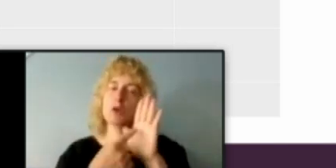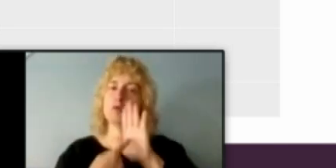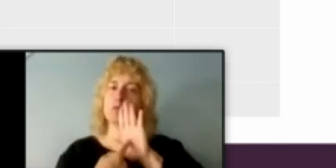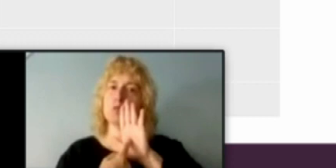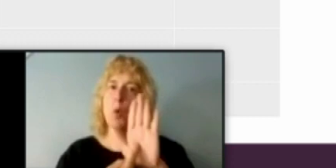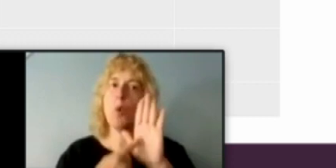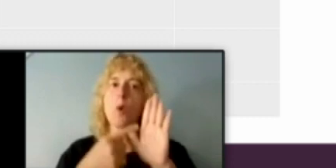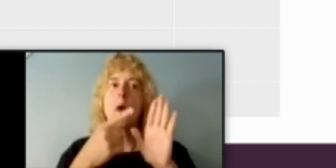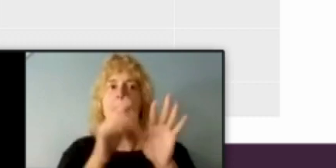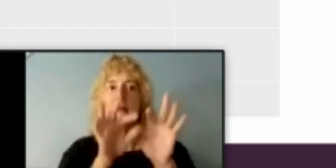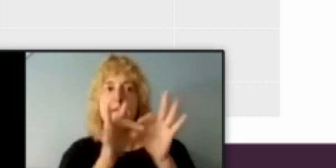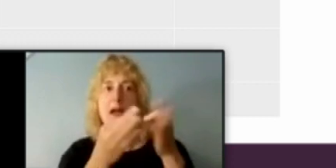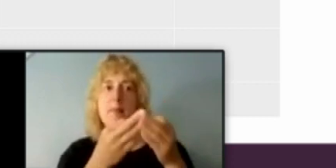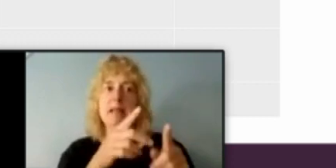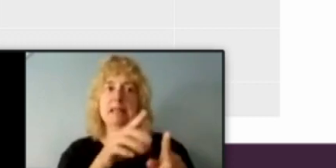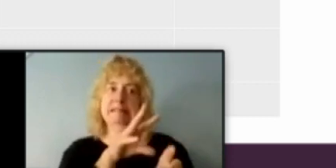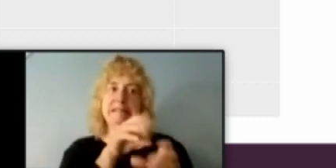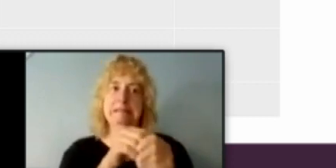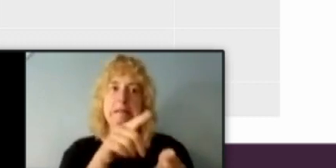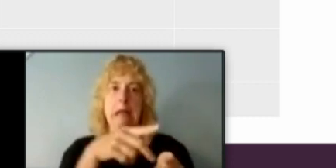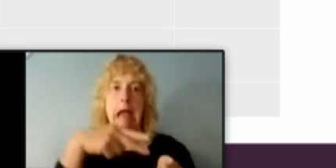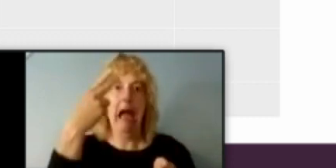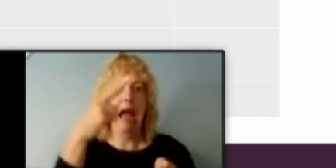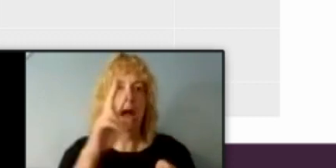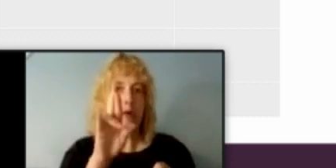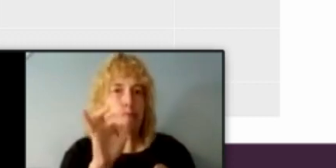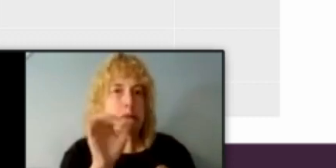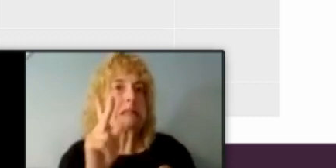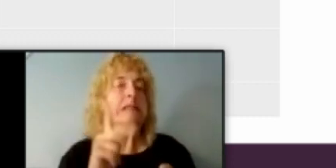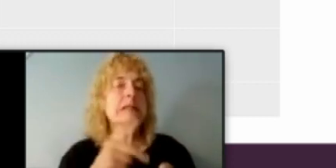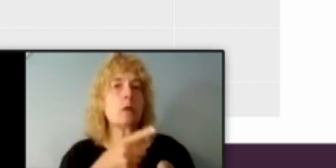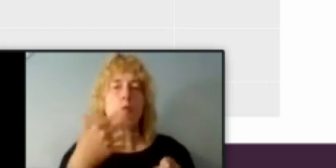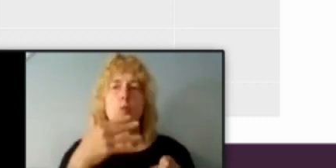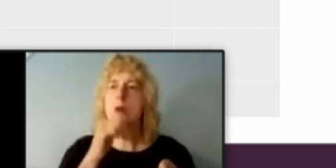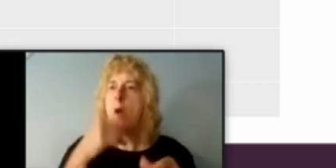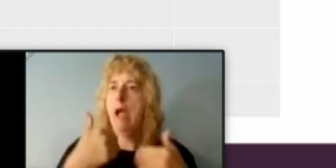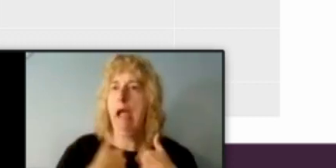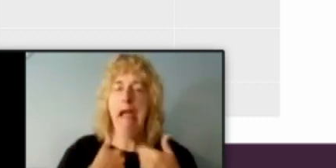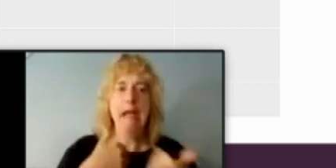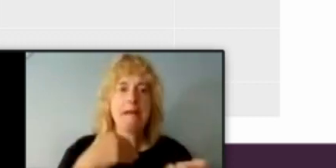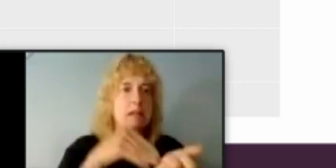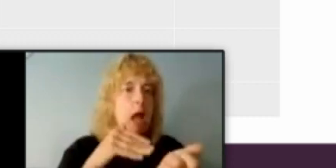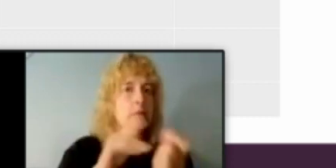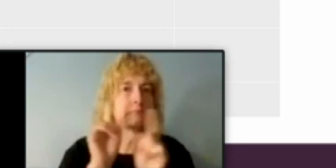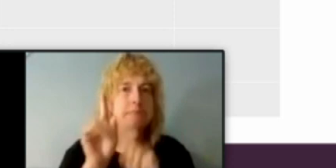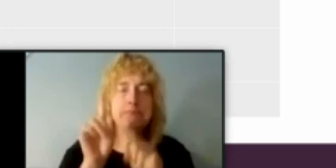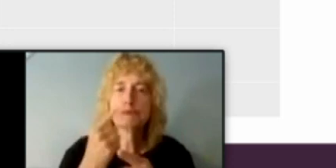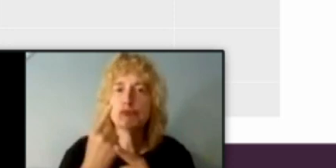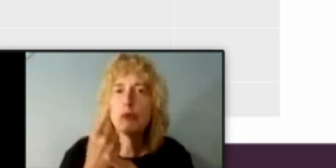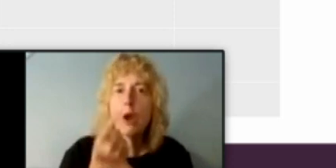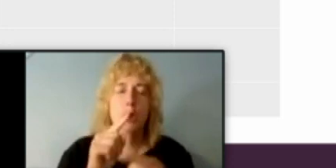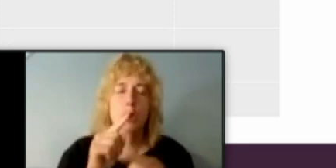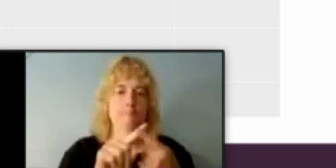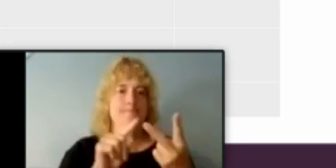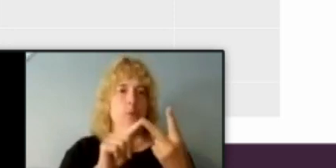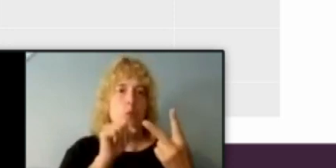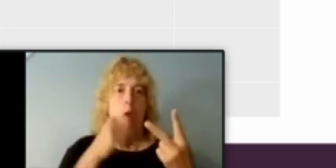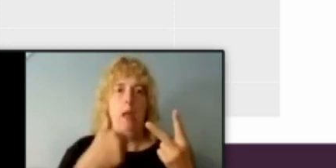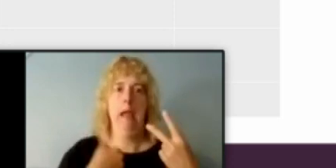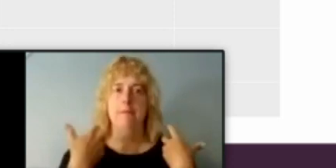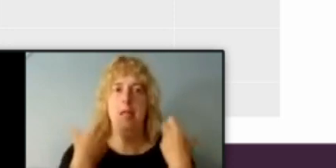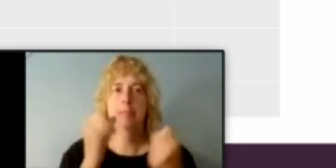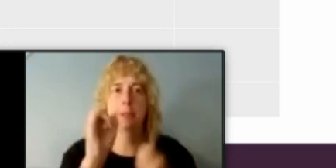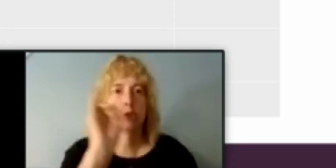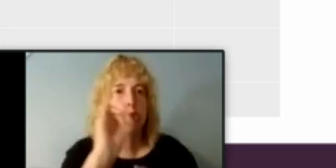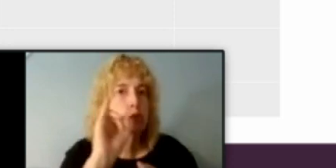for healthcare status. And this is not having a doctor that they see regularly or having health insurance or unstable health insurance.